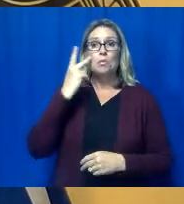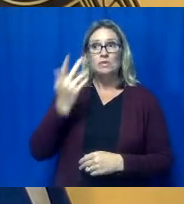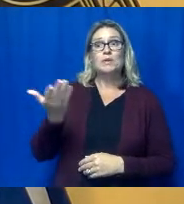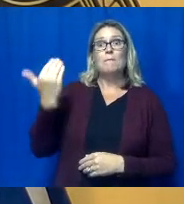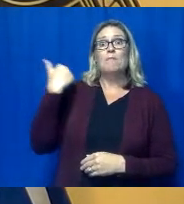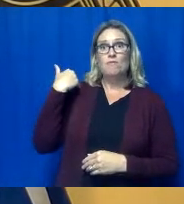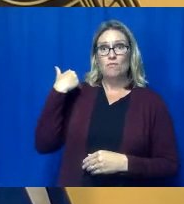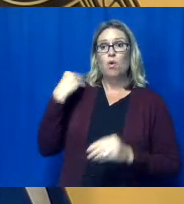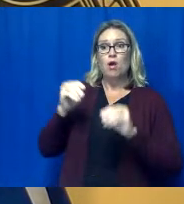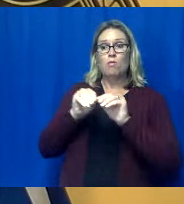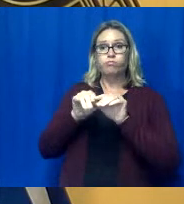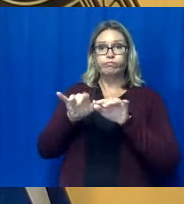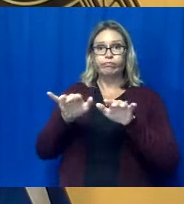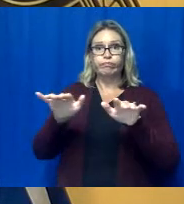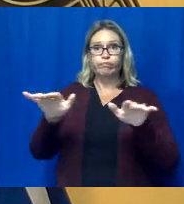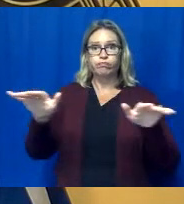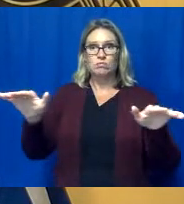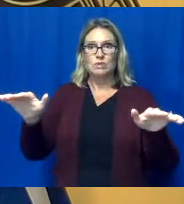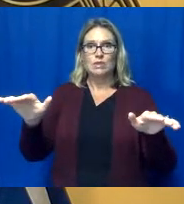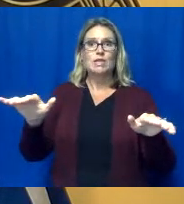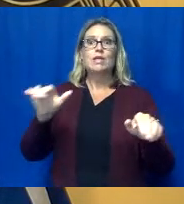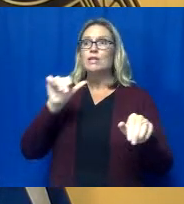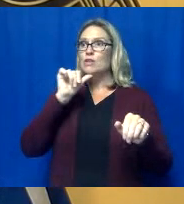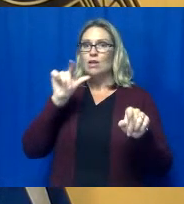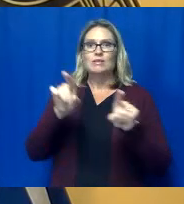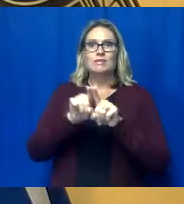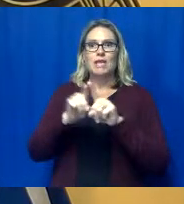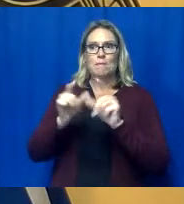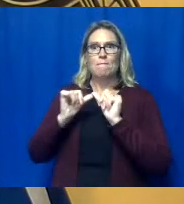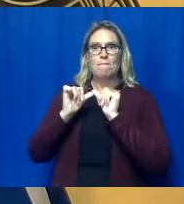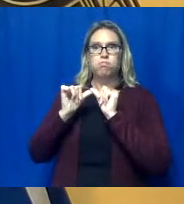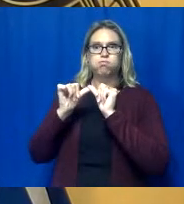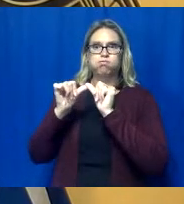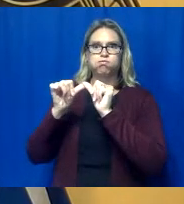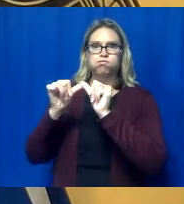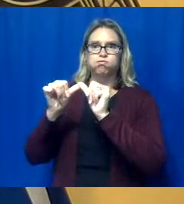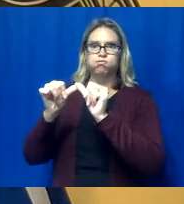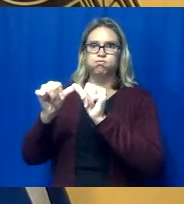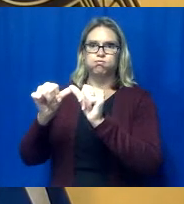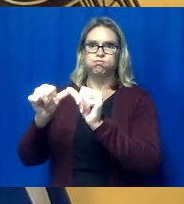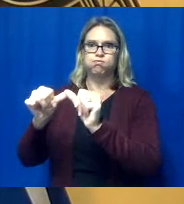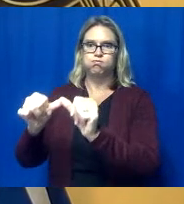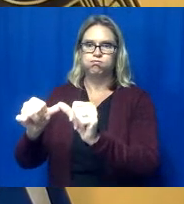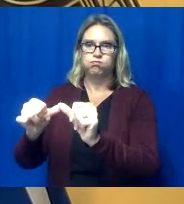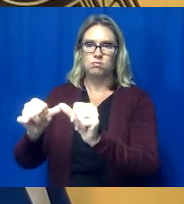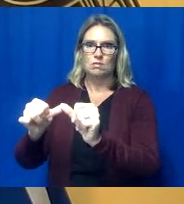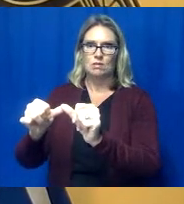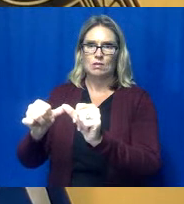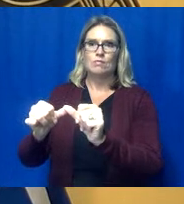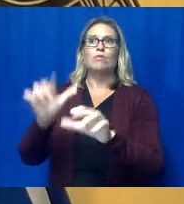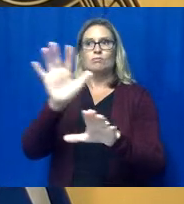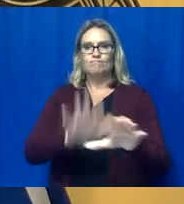certainly have not seen it in such a sustained manner throughout the entire province.